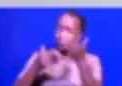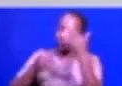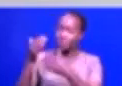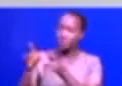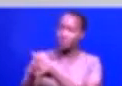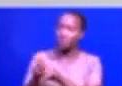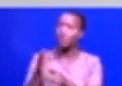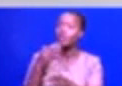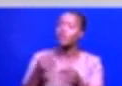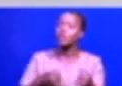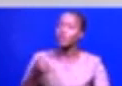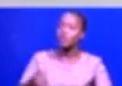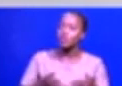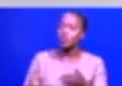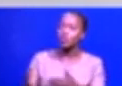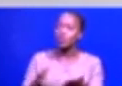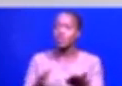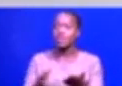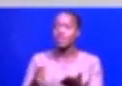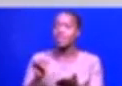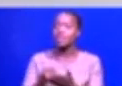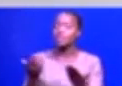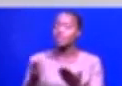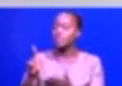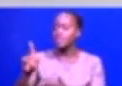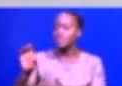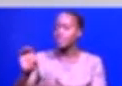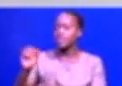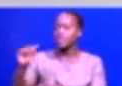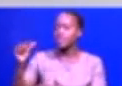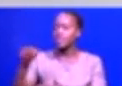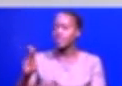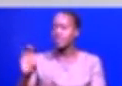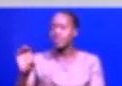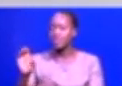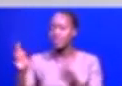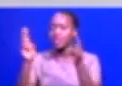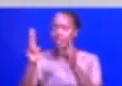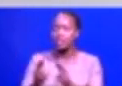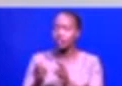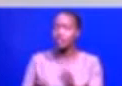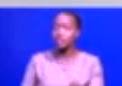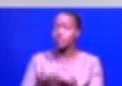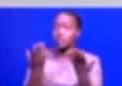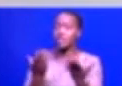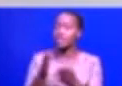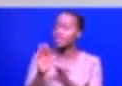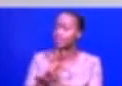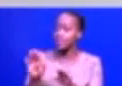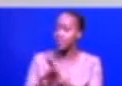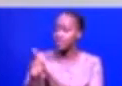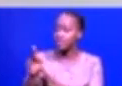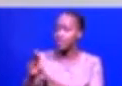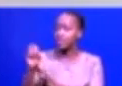want to enjoy the opportunities that come with our league in terms of international exposure and all that. So KUSA